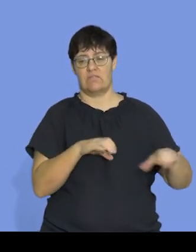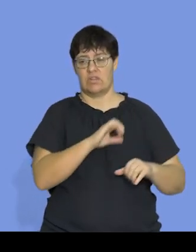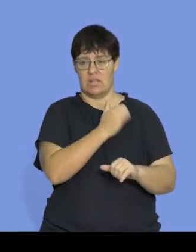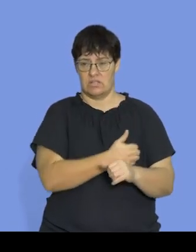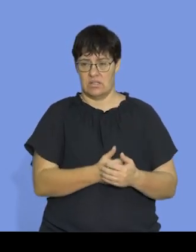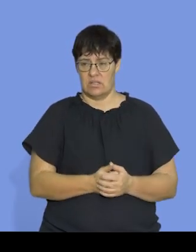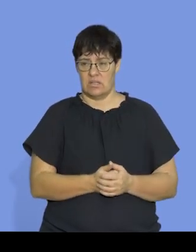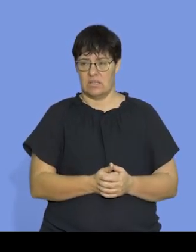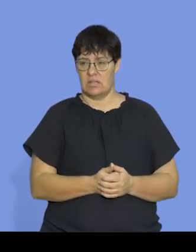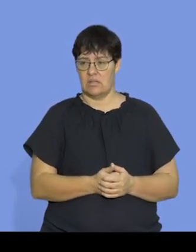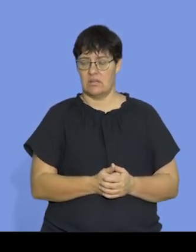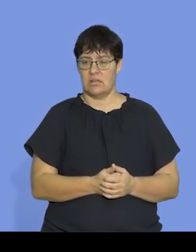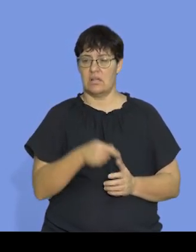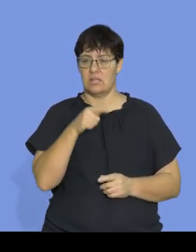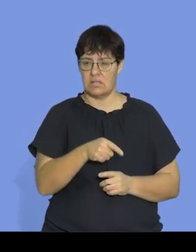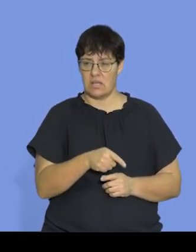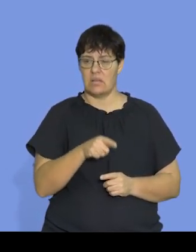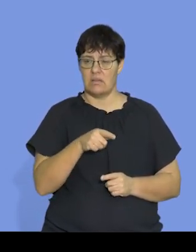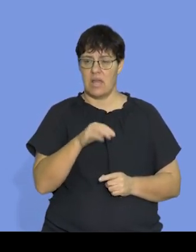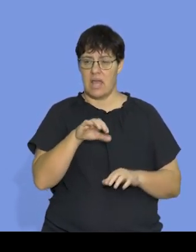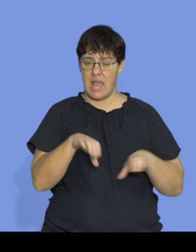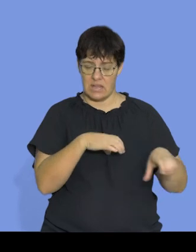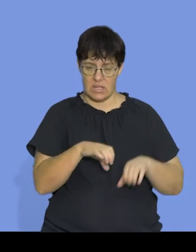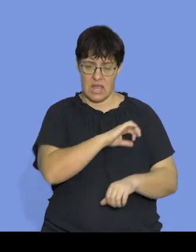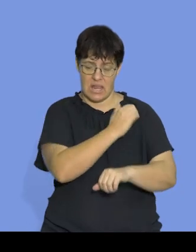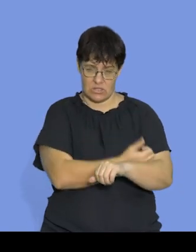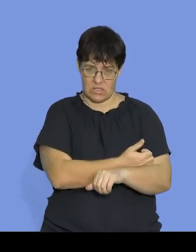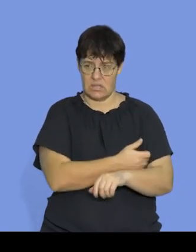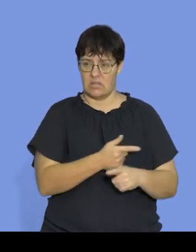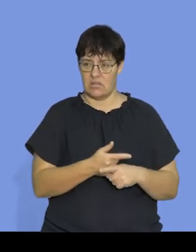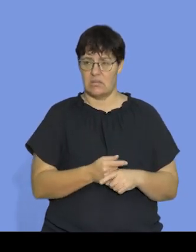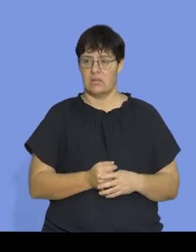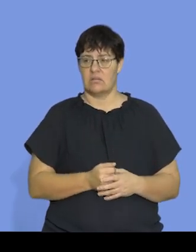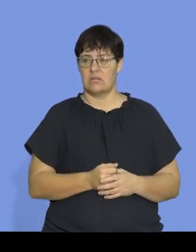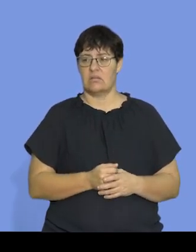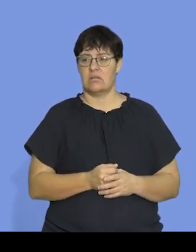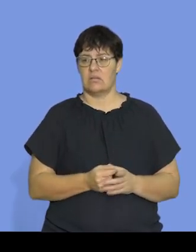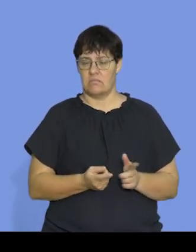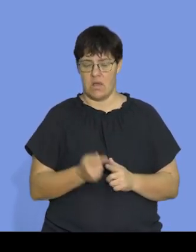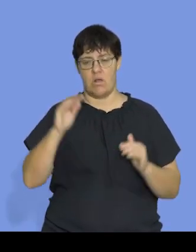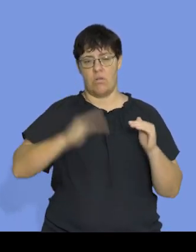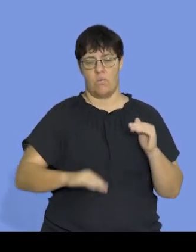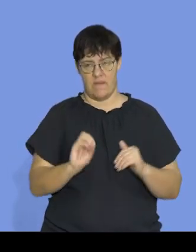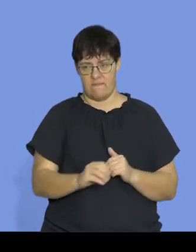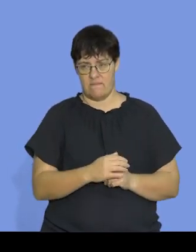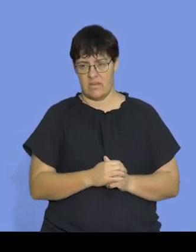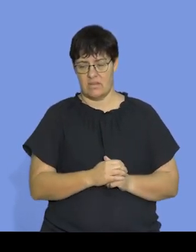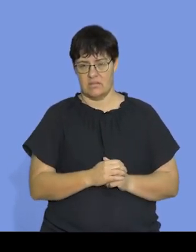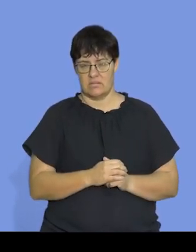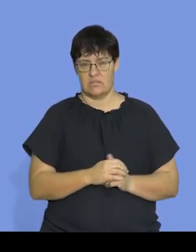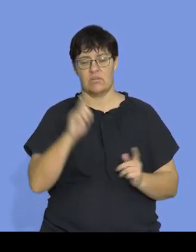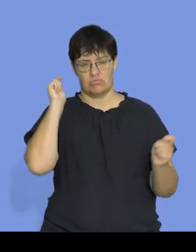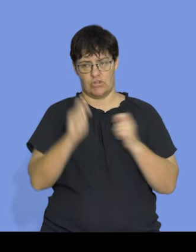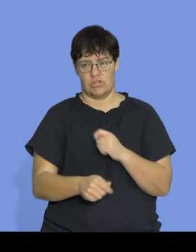lowers the activation energy, it means the energy of the activated complex becomes lower, okay? That's a change,